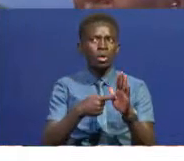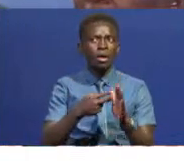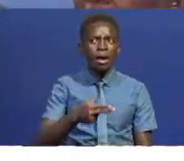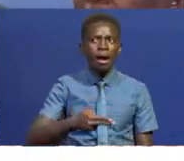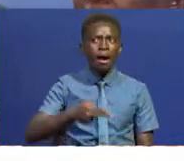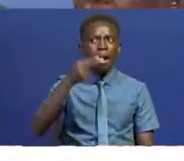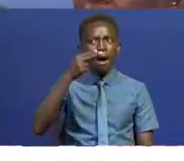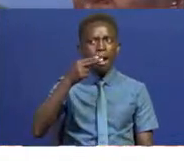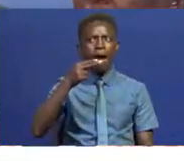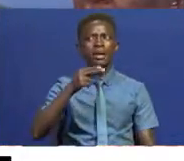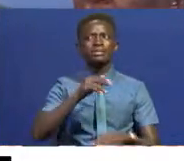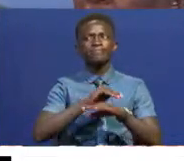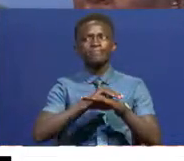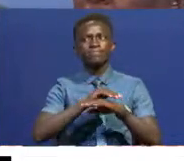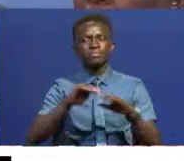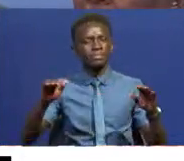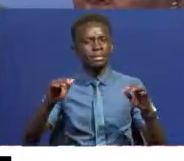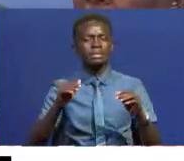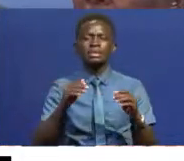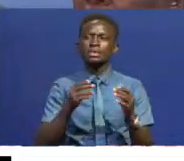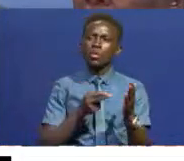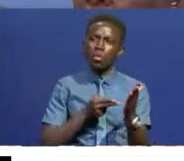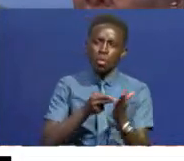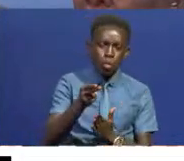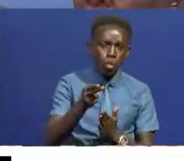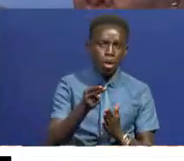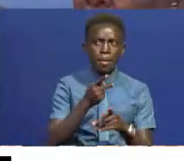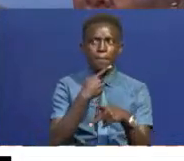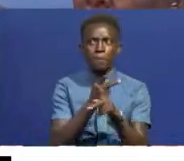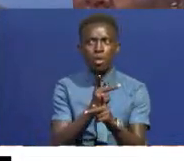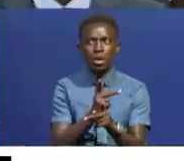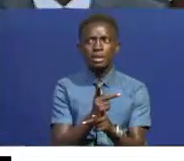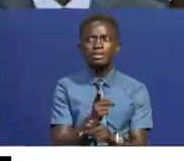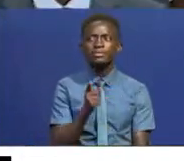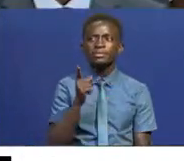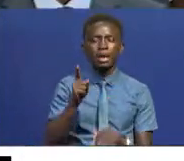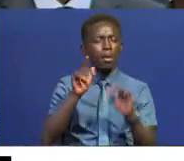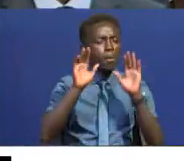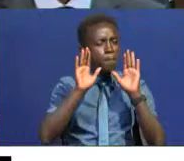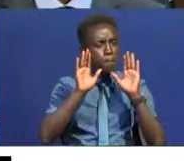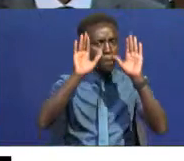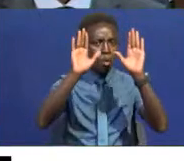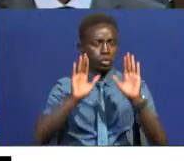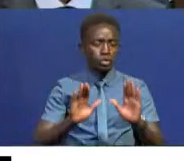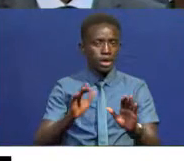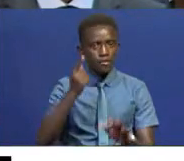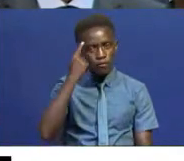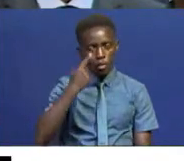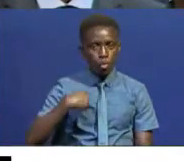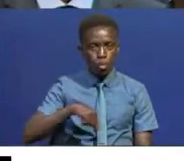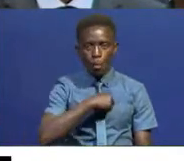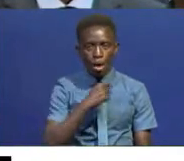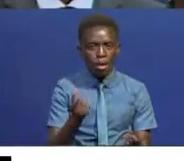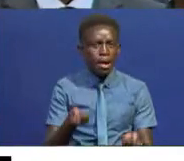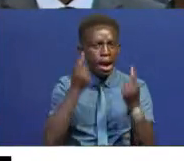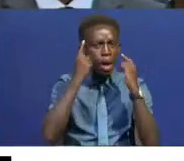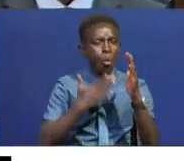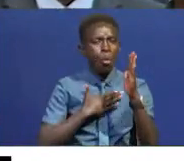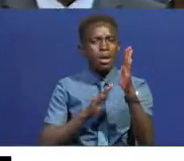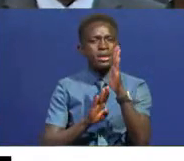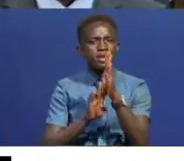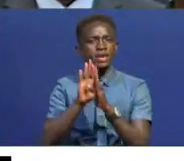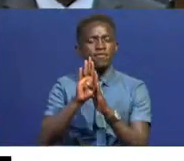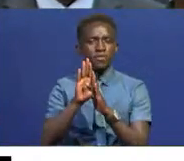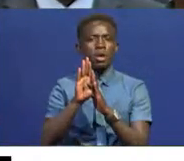integrity, accountability, and productivity is vital for the realization of our development aspirations and